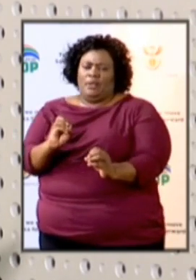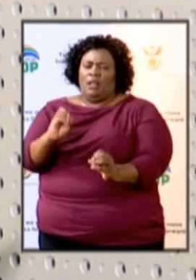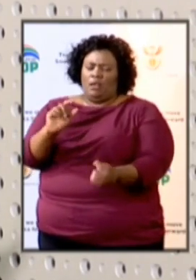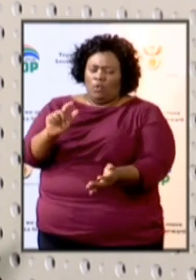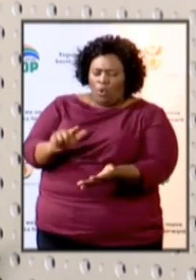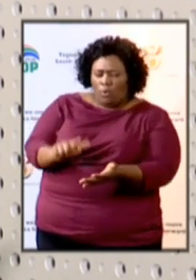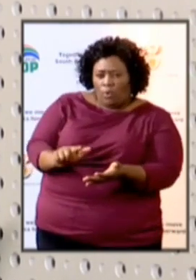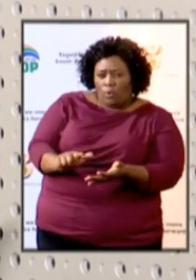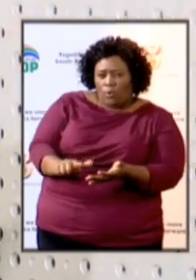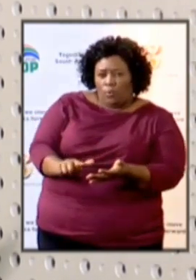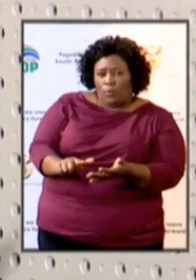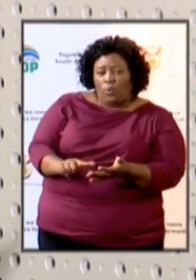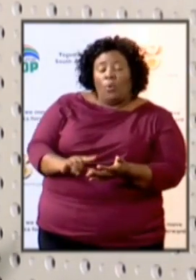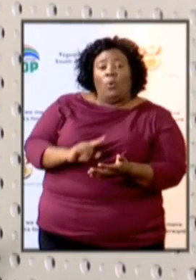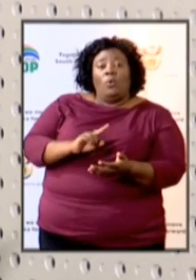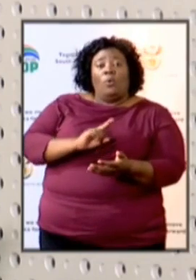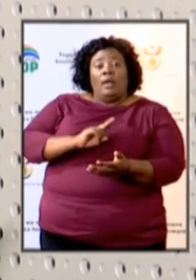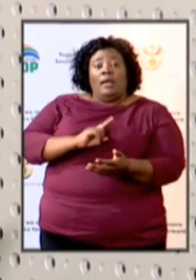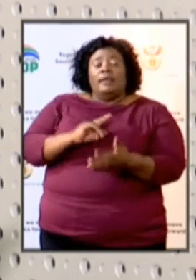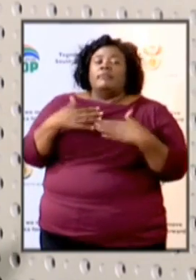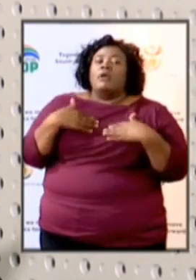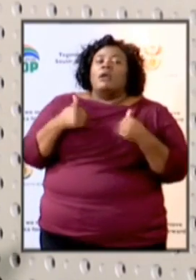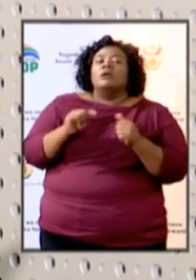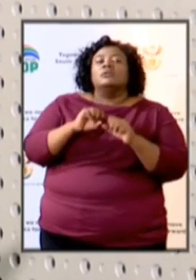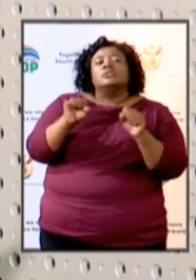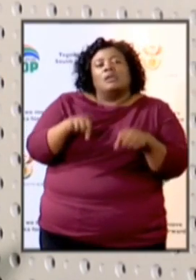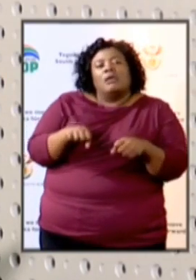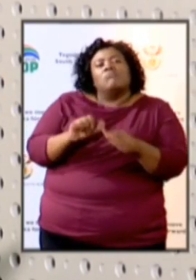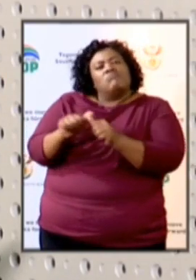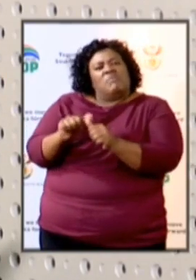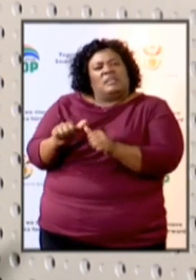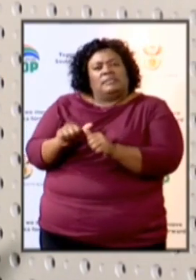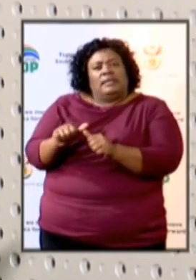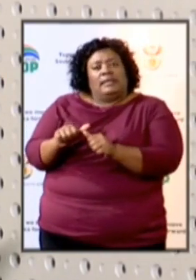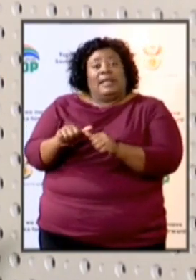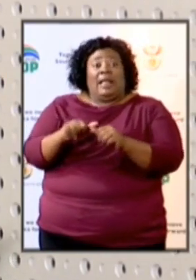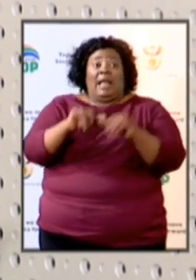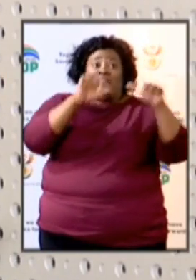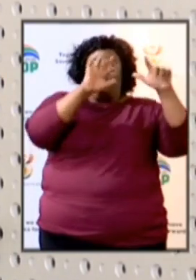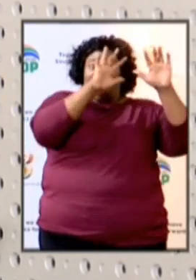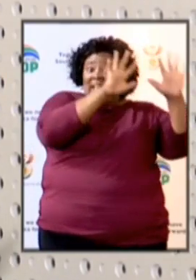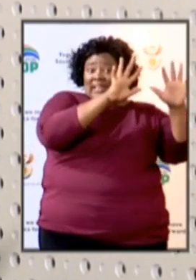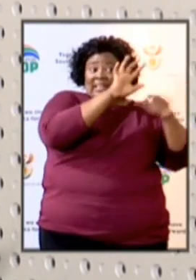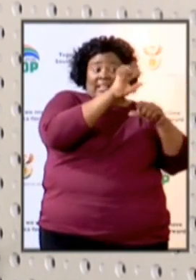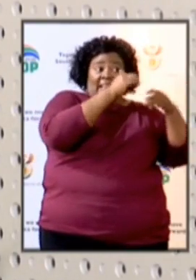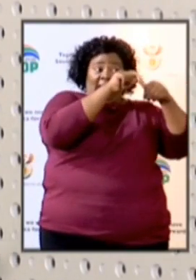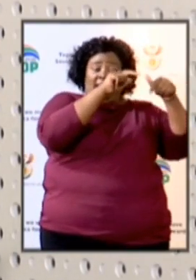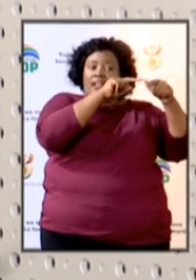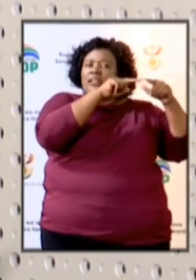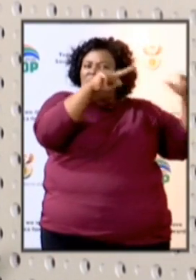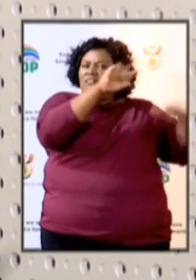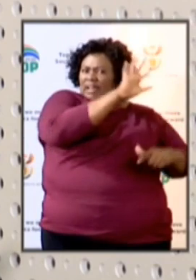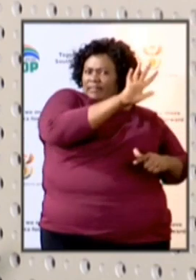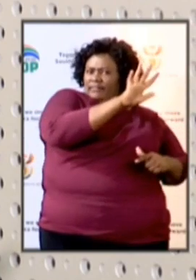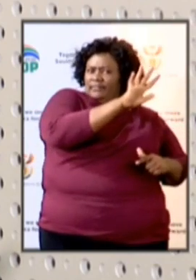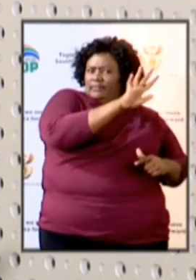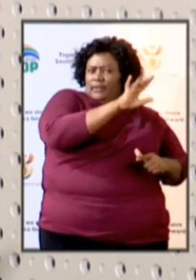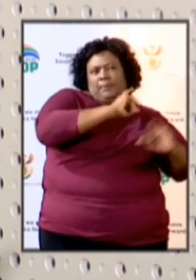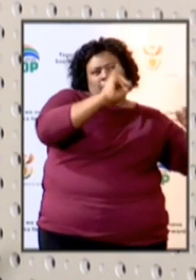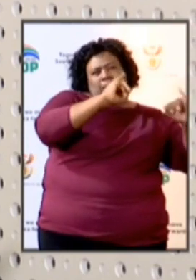move from it, because level five is where there is high infection and low level of readiness.